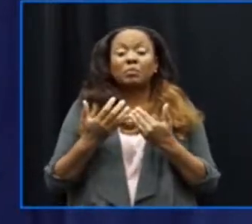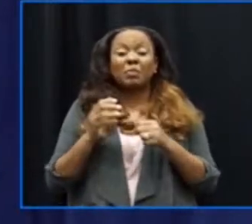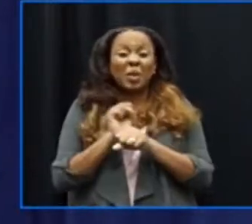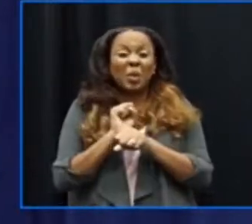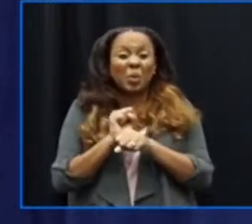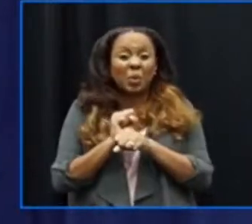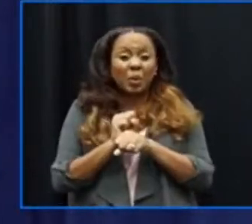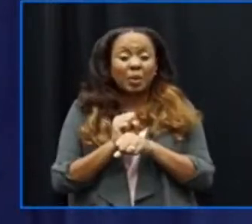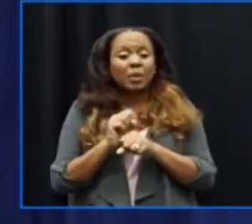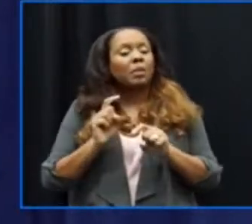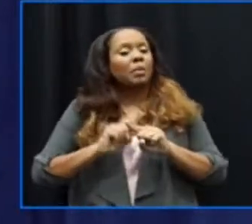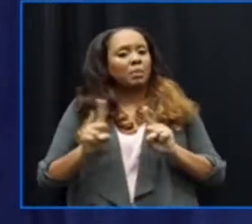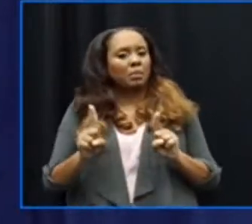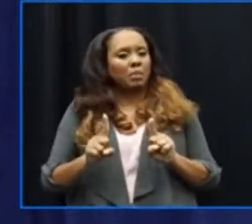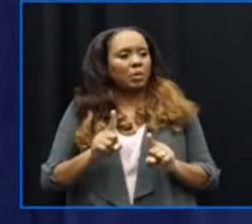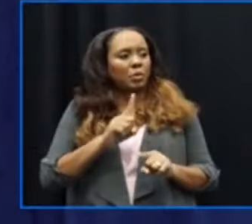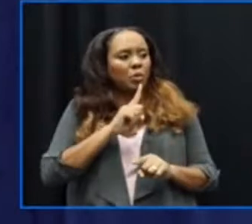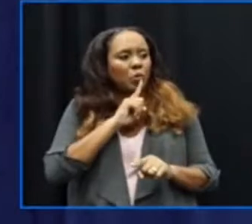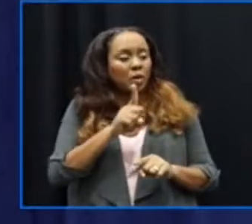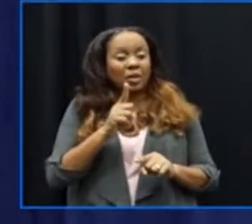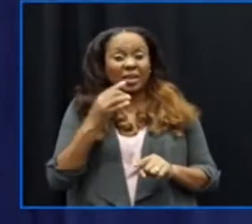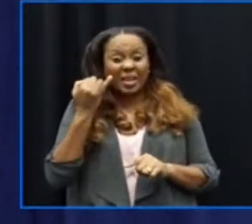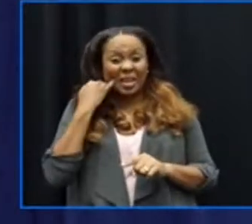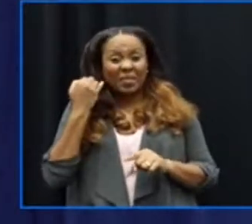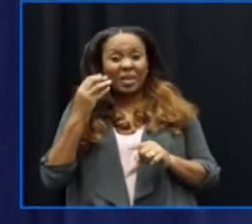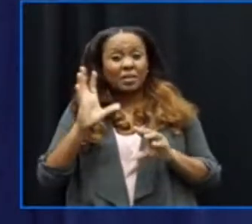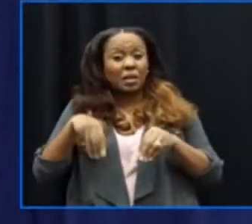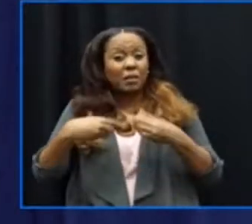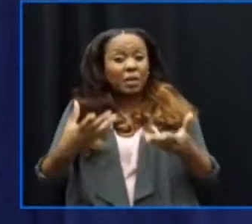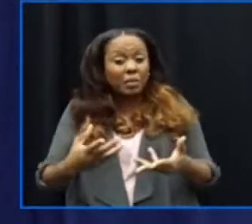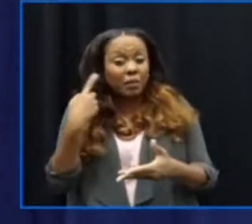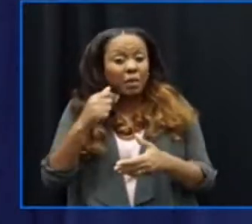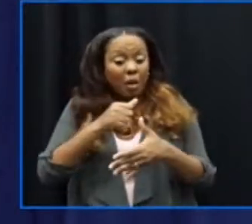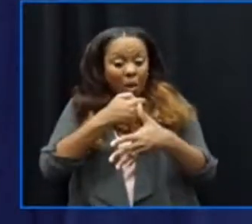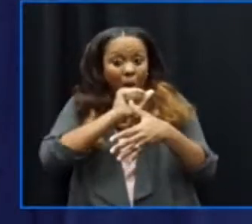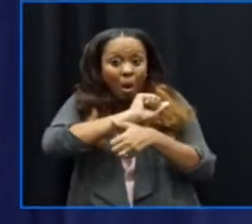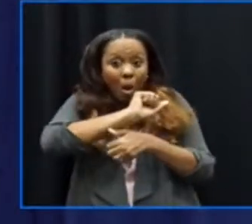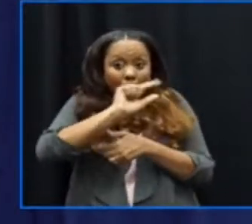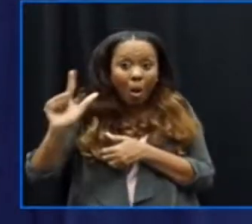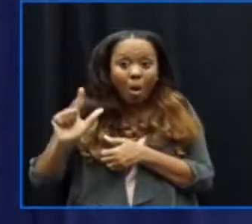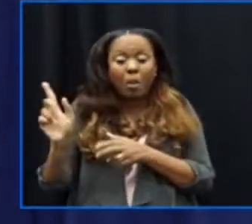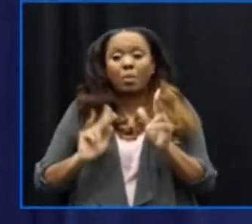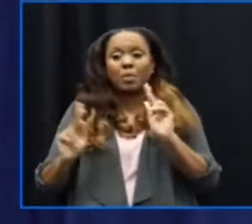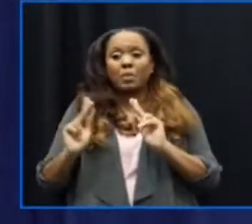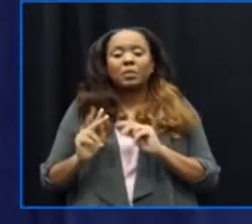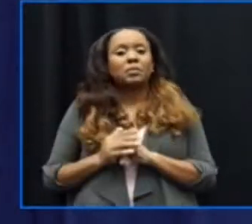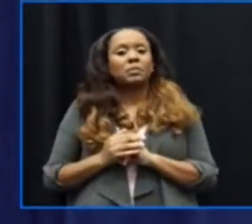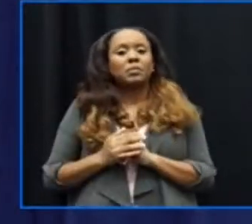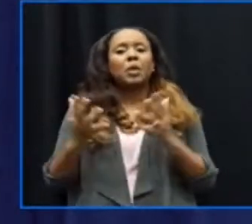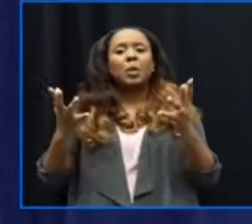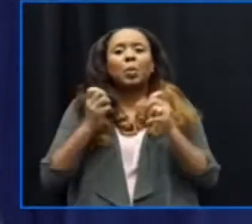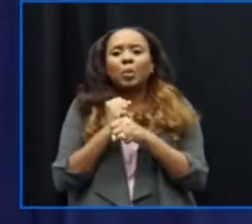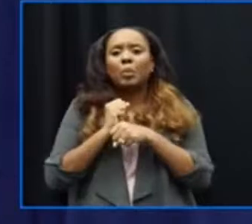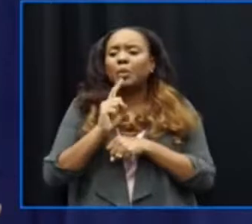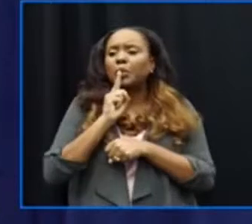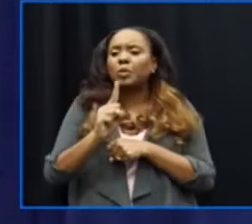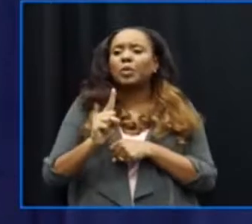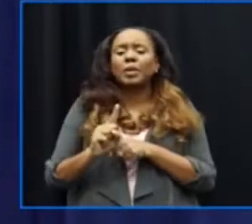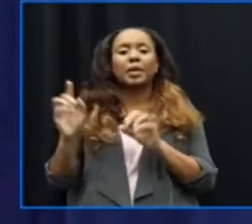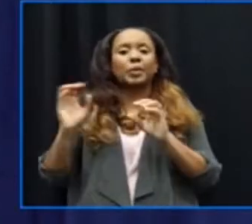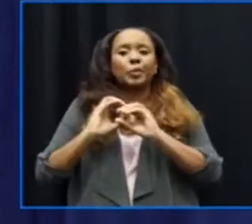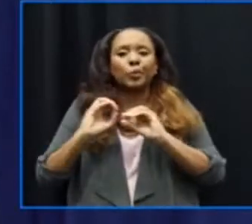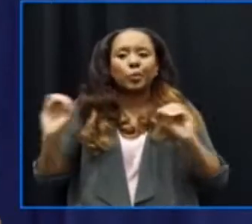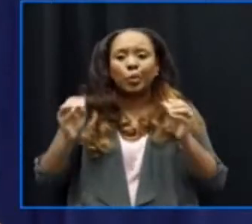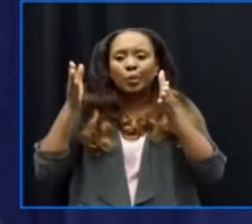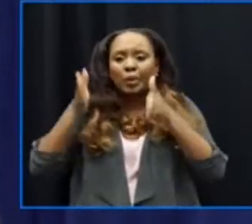maybe residency based, but it's available to everybody and designed to ensure that no one lives in poverty. Okay? So we have some options